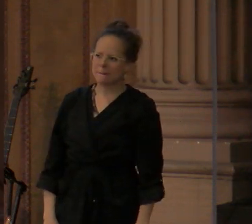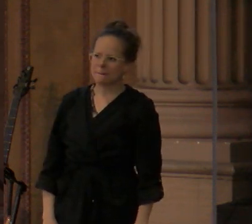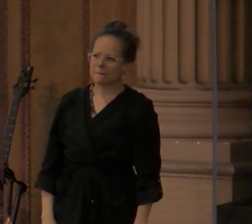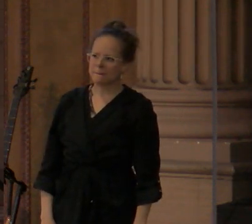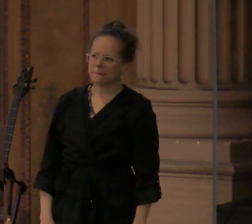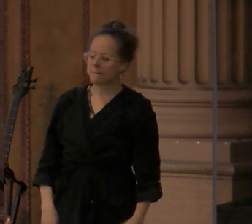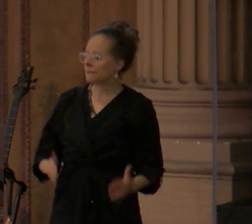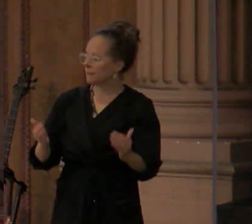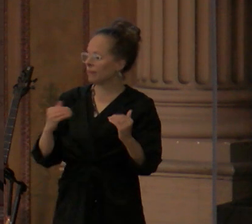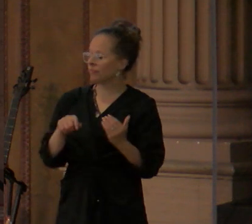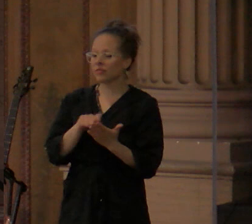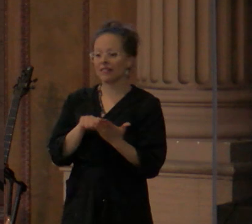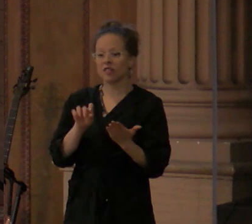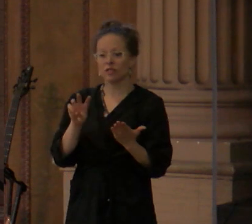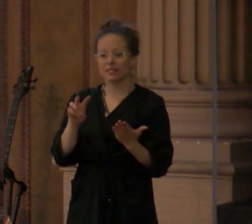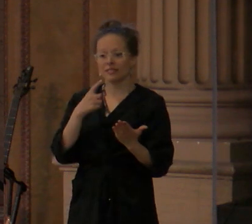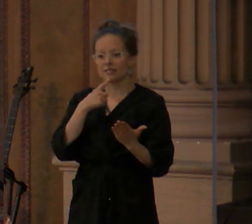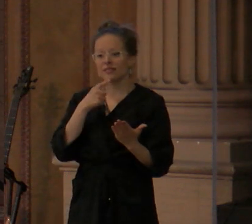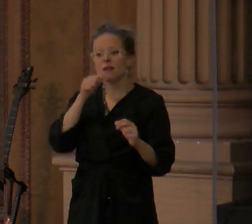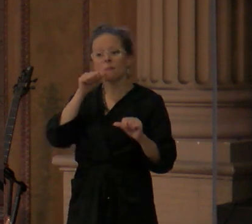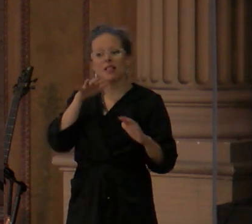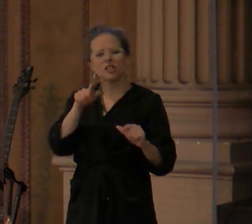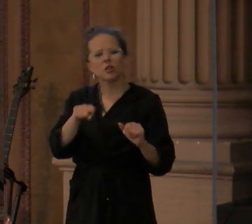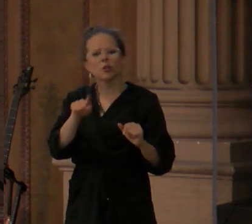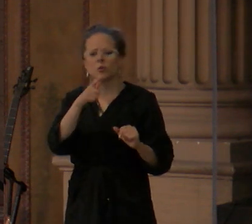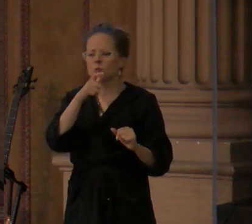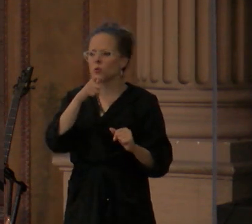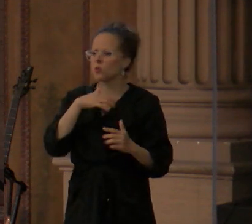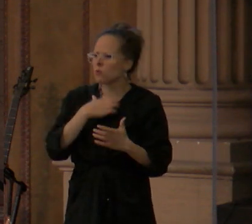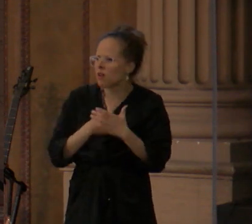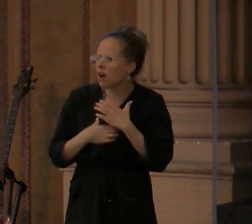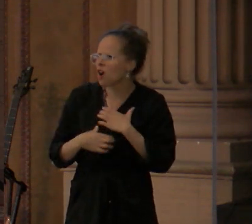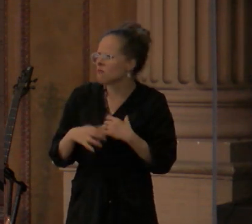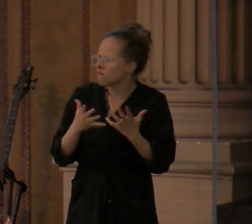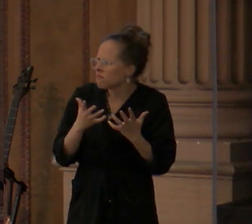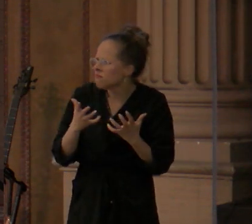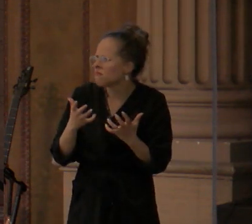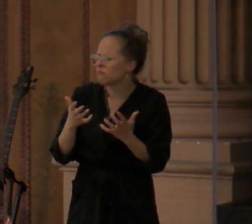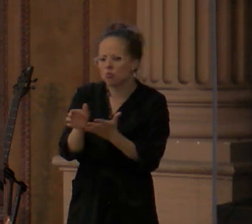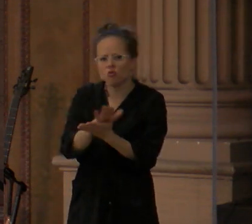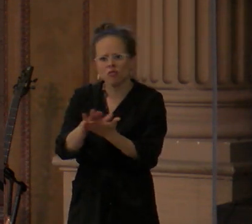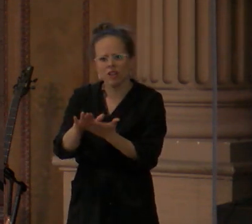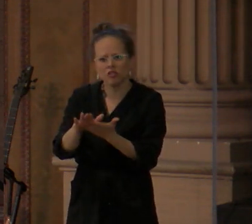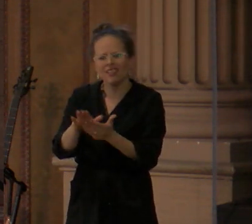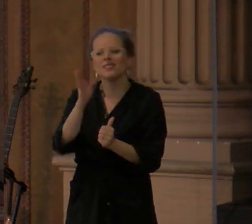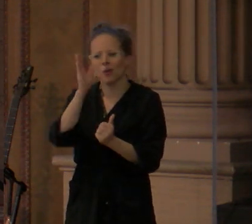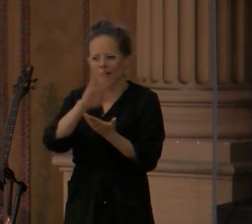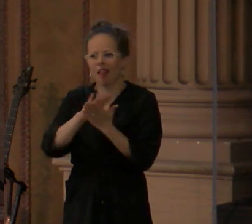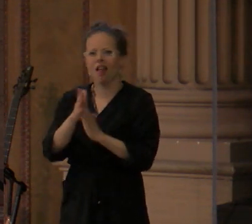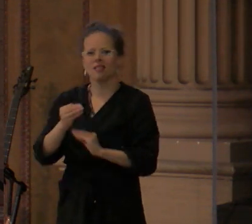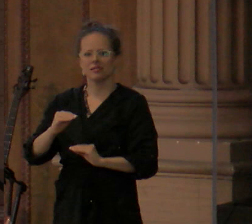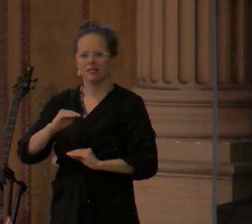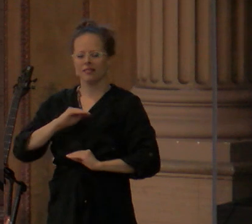Then verse six, says, blessed are those who hunger and thirst for righteousness, for they shall be satisfied.